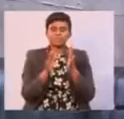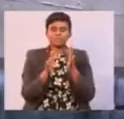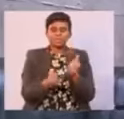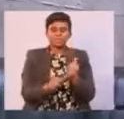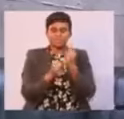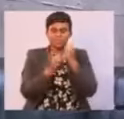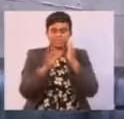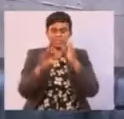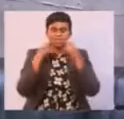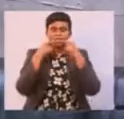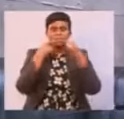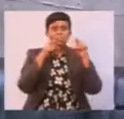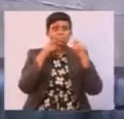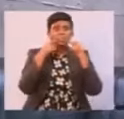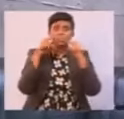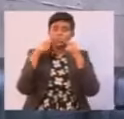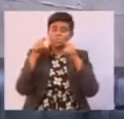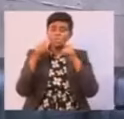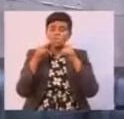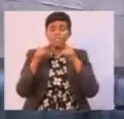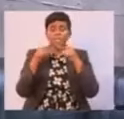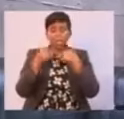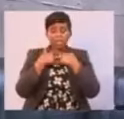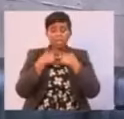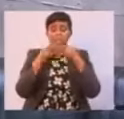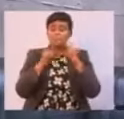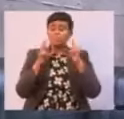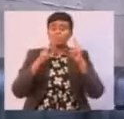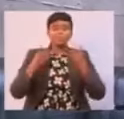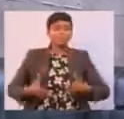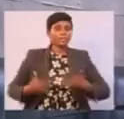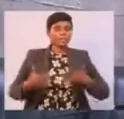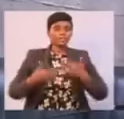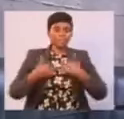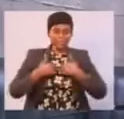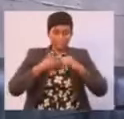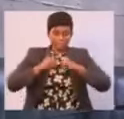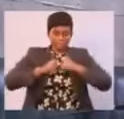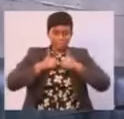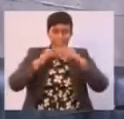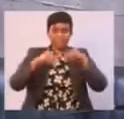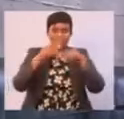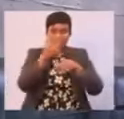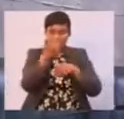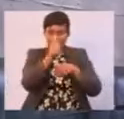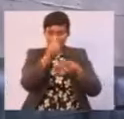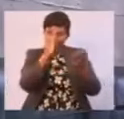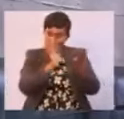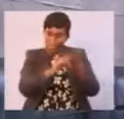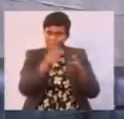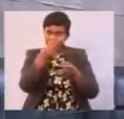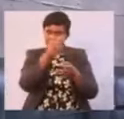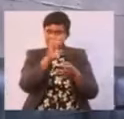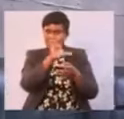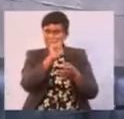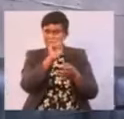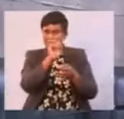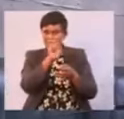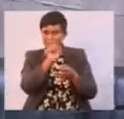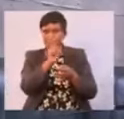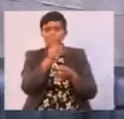announcing that they are very happy that we have given them 10,000 hectares of